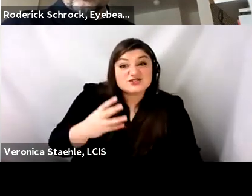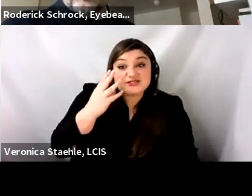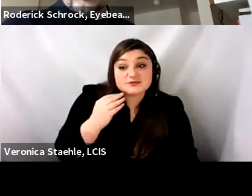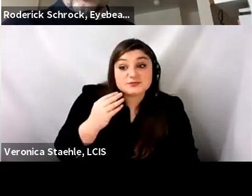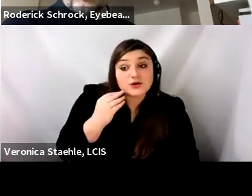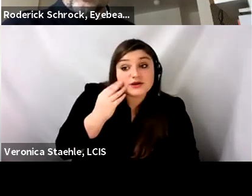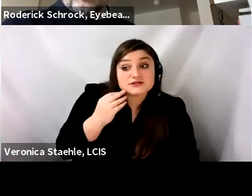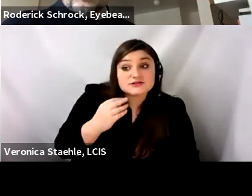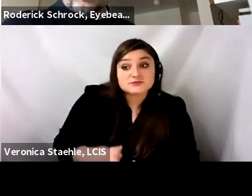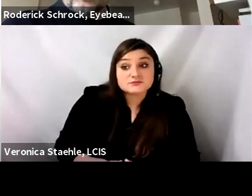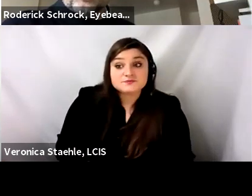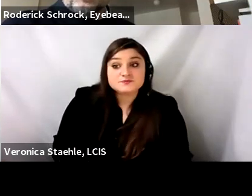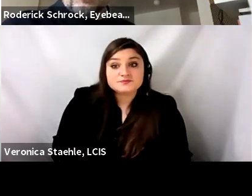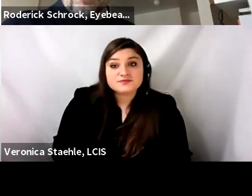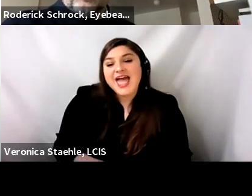way of a Puente,